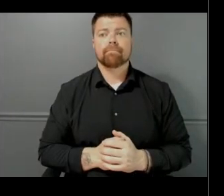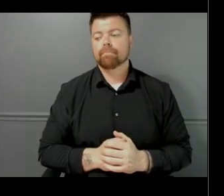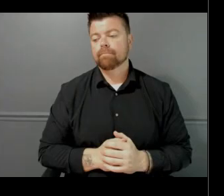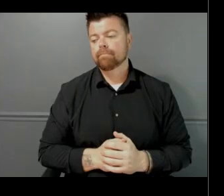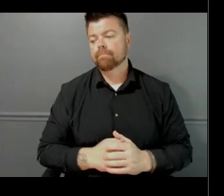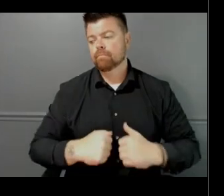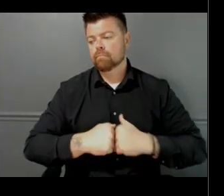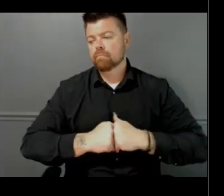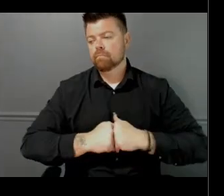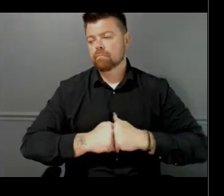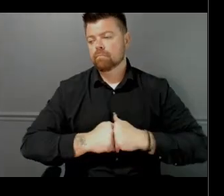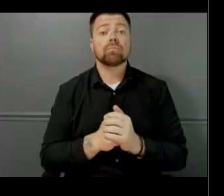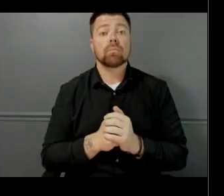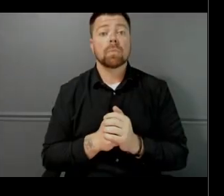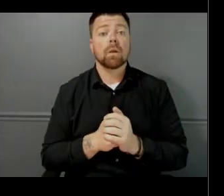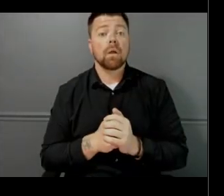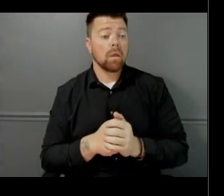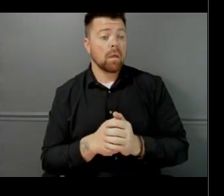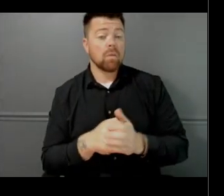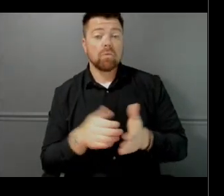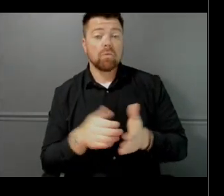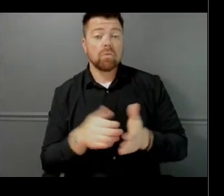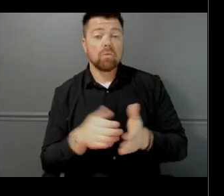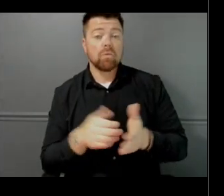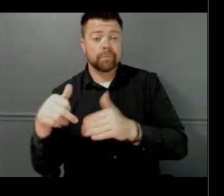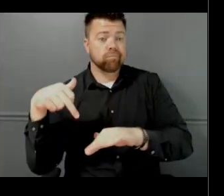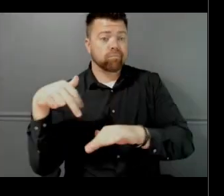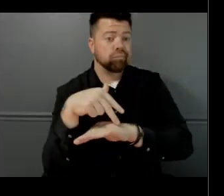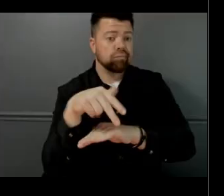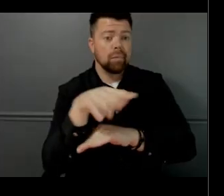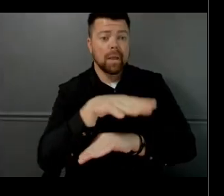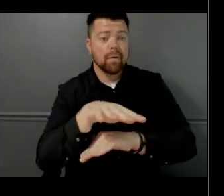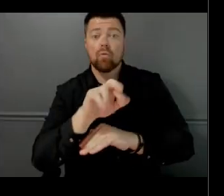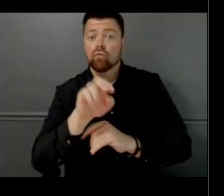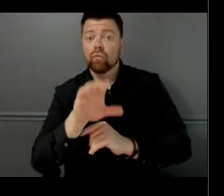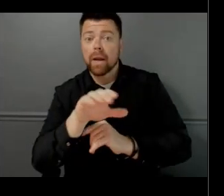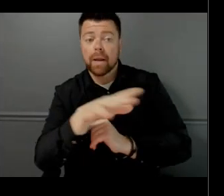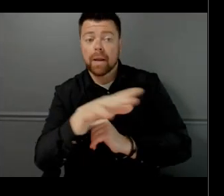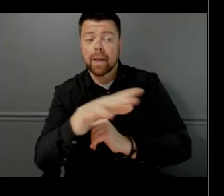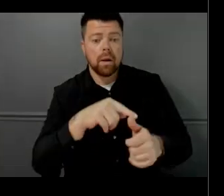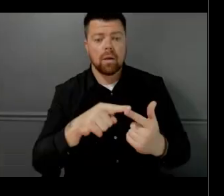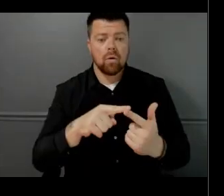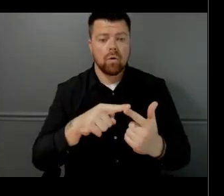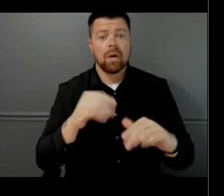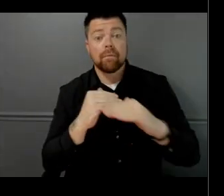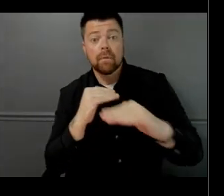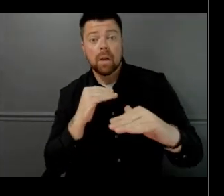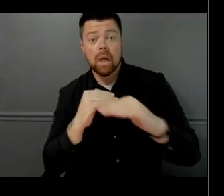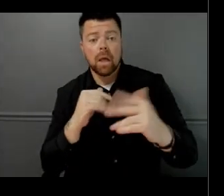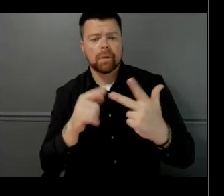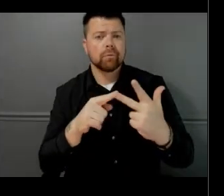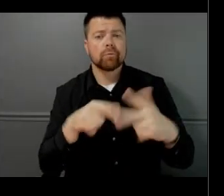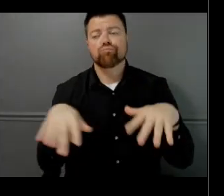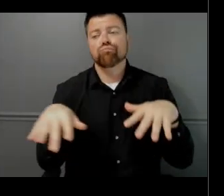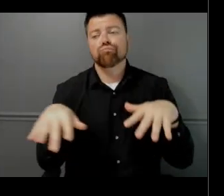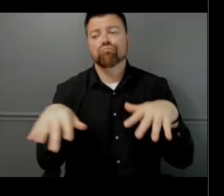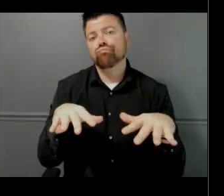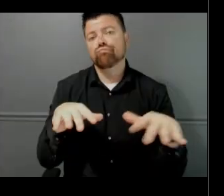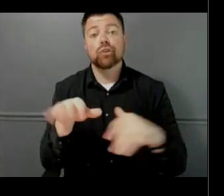The routes and areas around recreation, craft, or lounge areas must